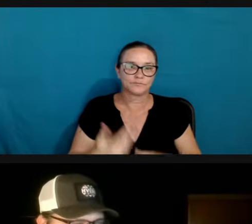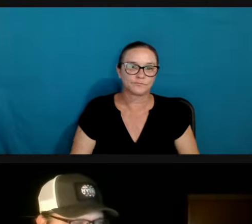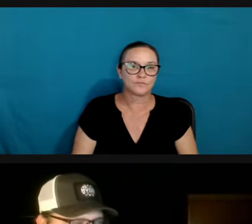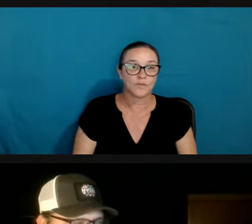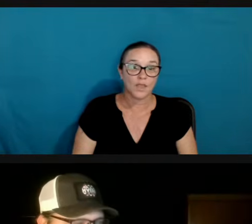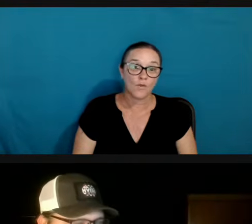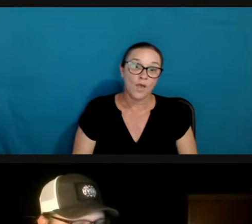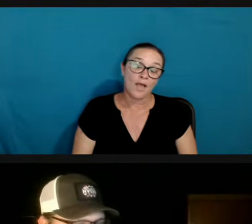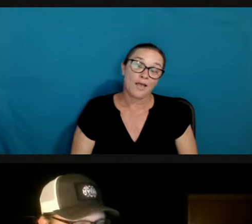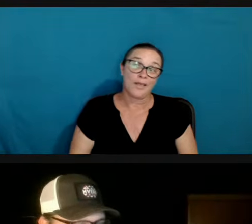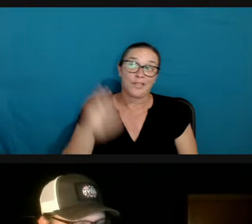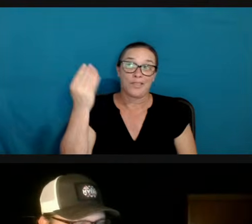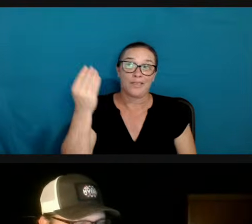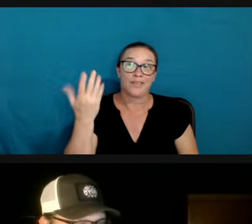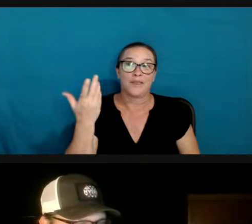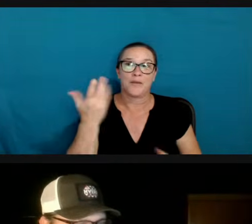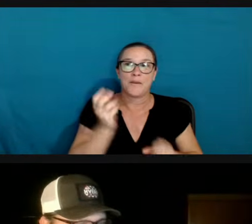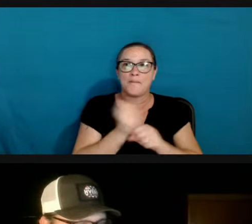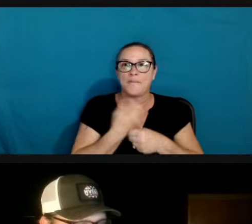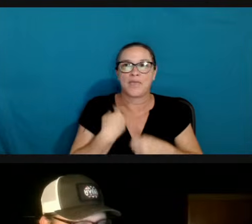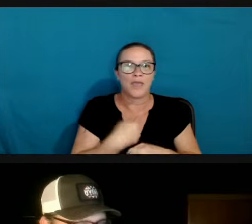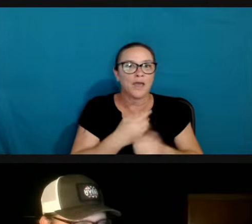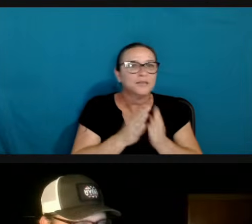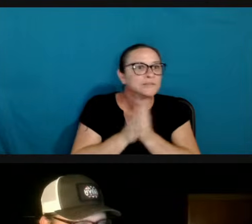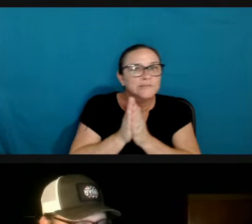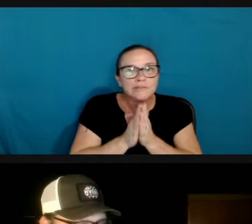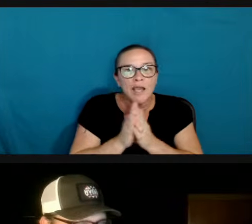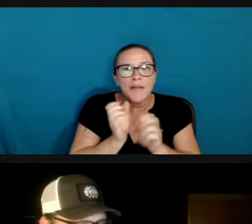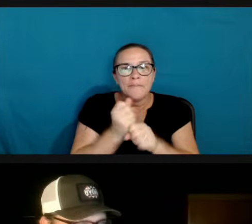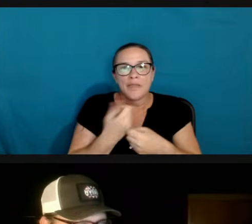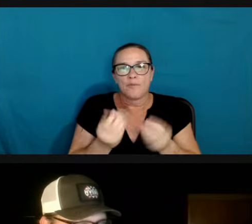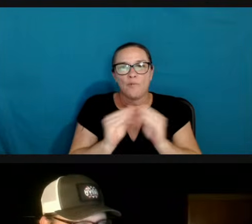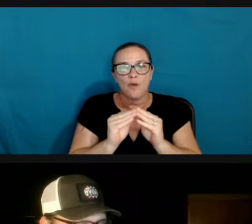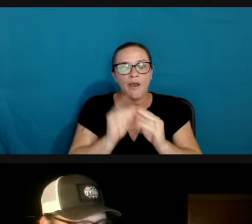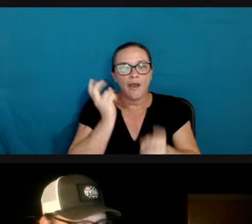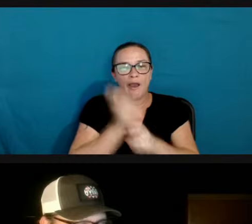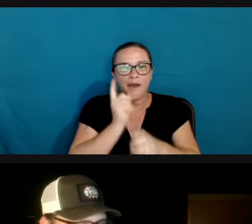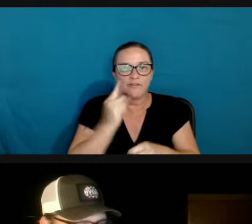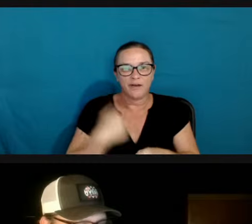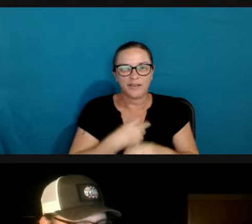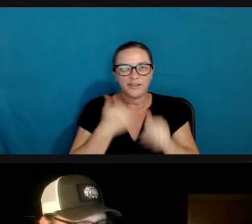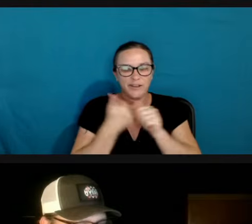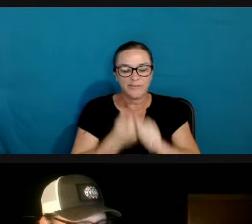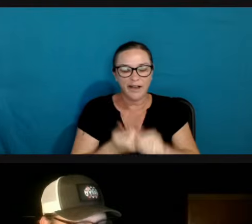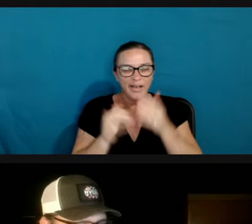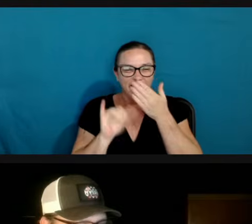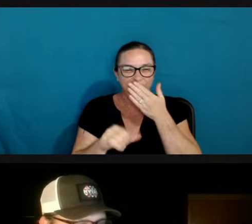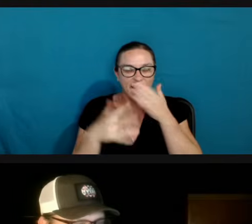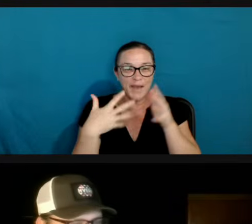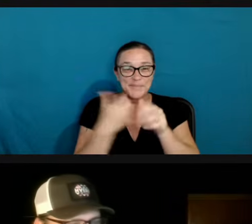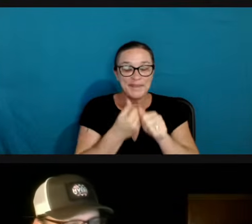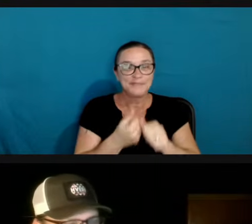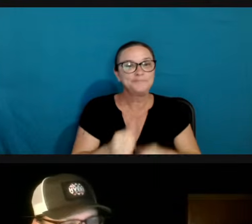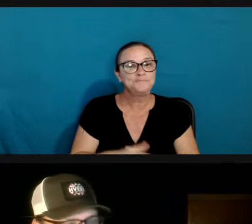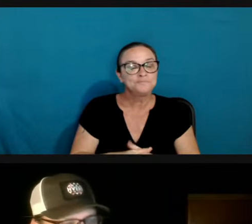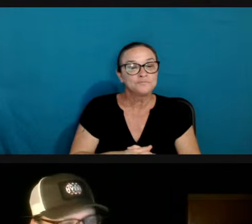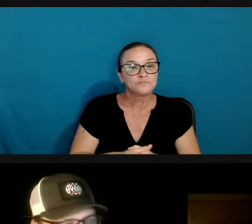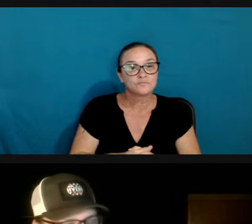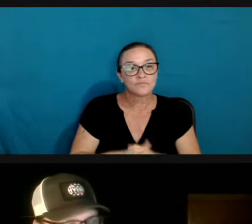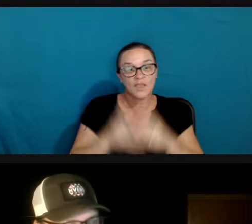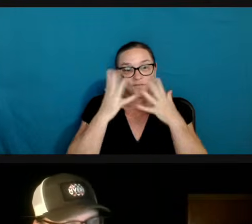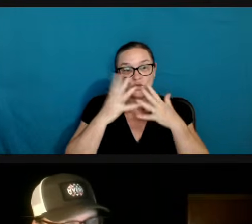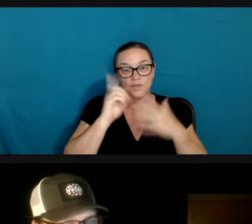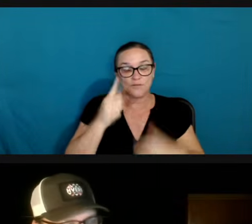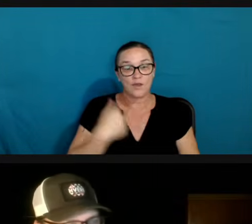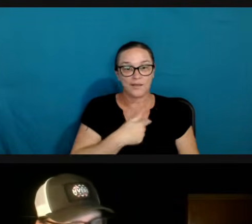us on our toes, making our website and updates even harder for everyone to follow and decipher, so that unfortunately for them. Fortunately for us, means we'll have to